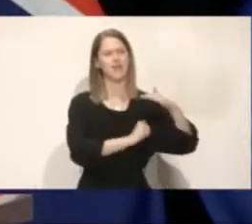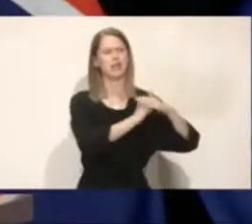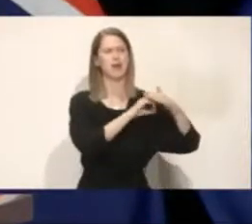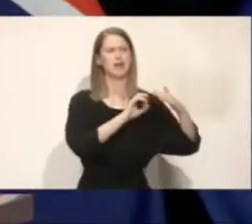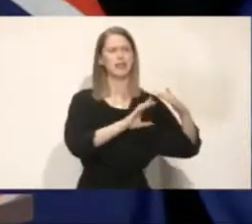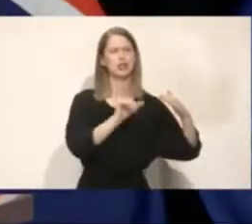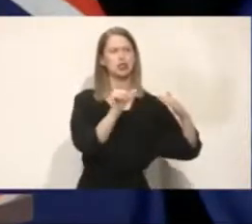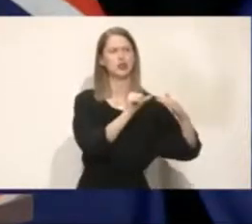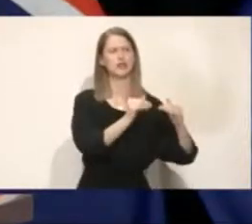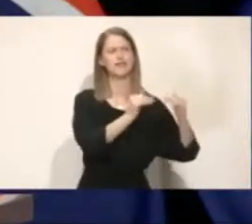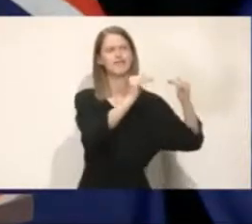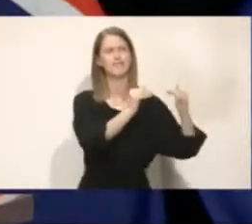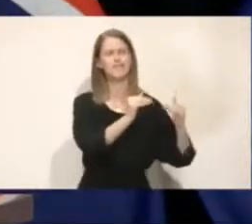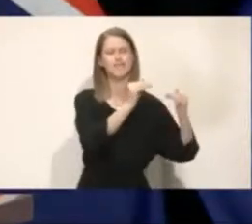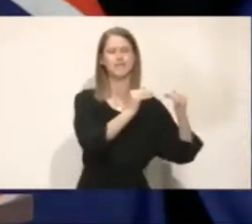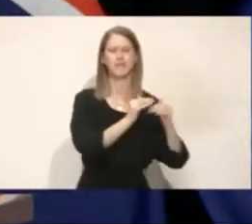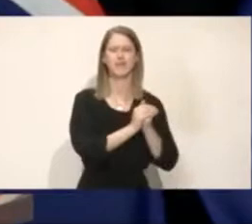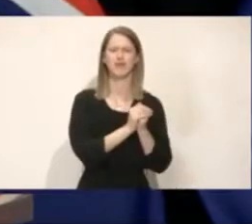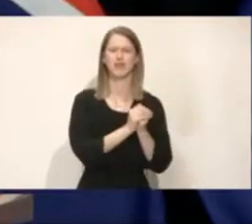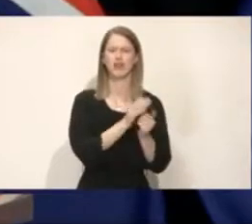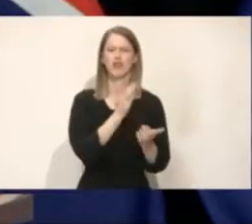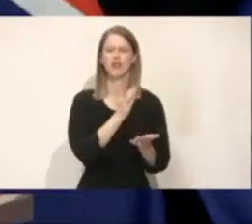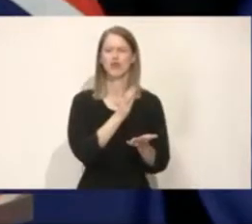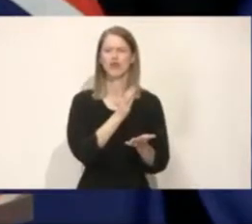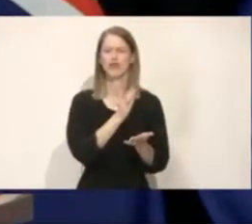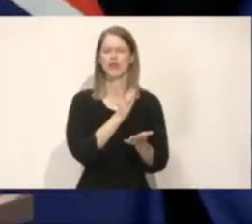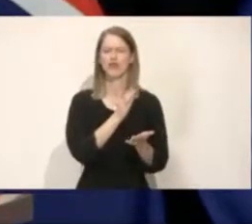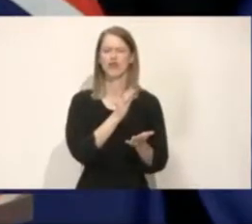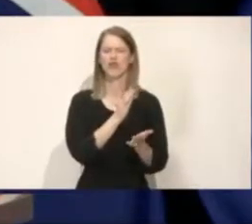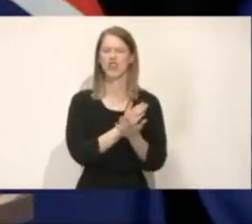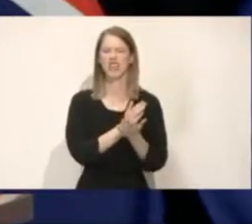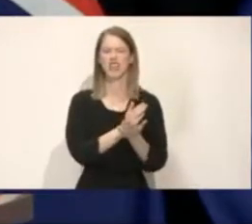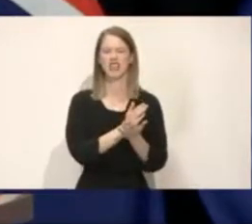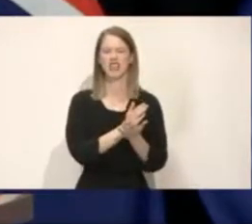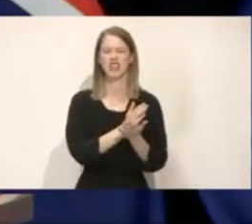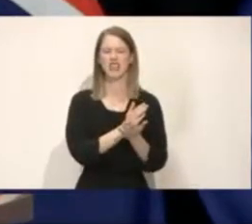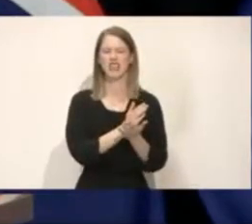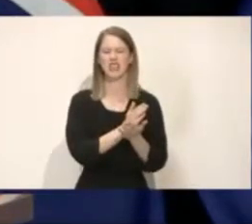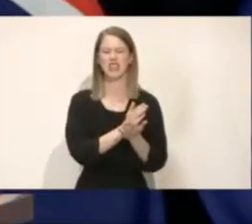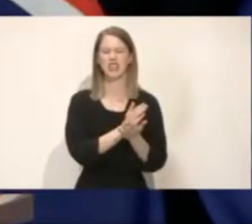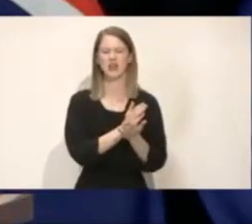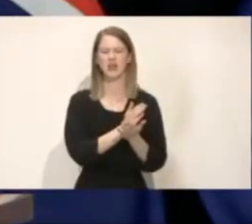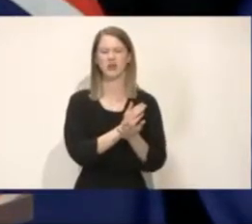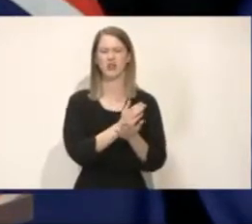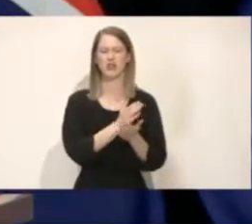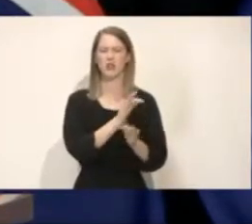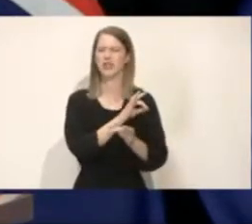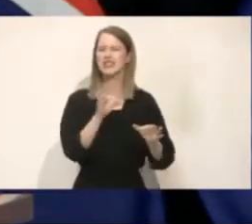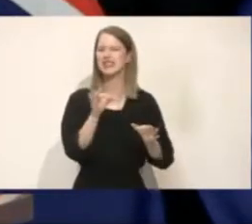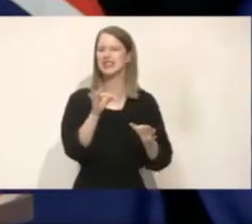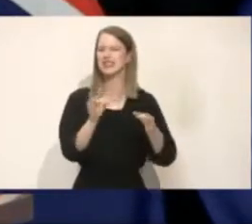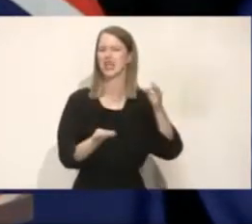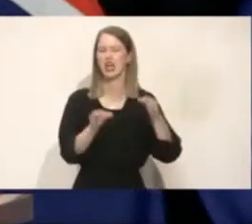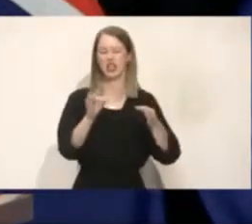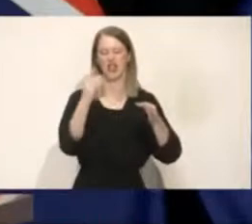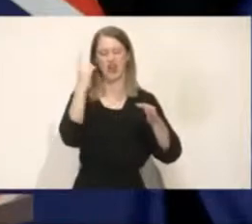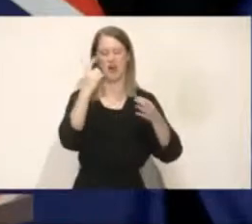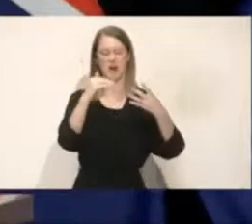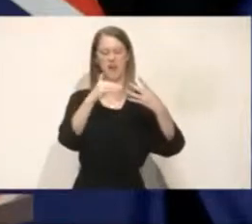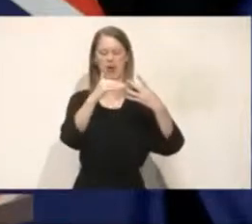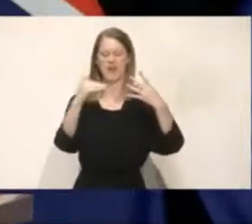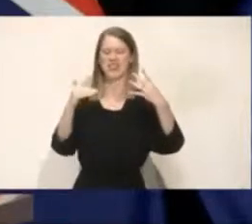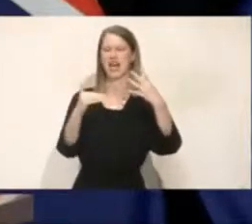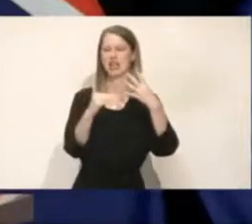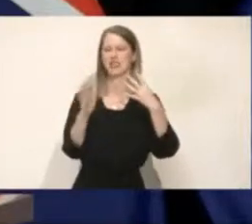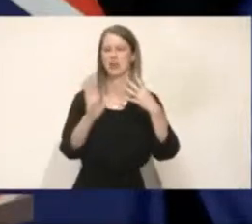was really no real consideration of the idea of moving alert levels generally, though. That was considered generally to